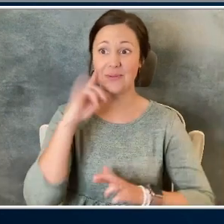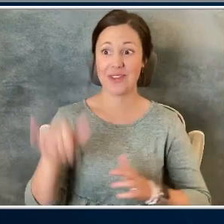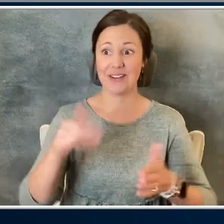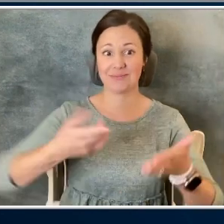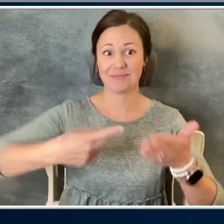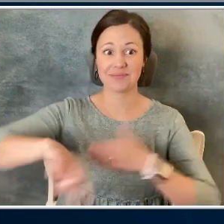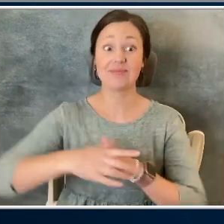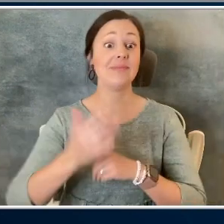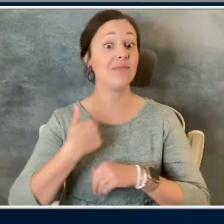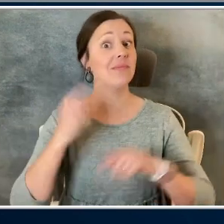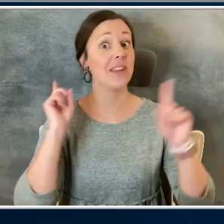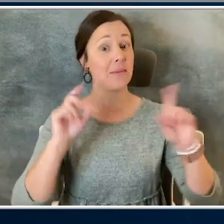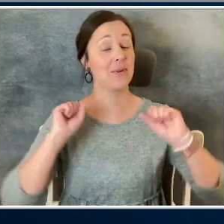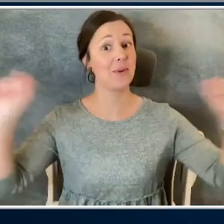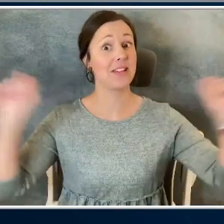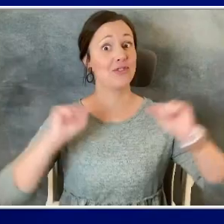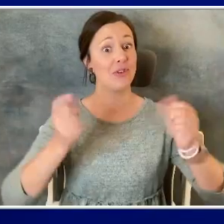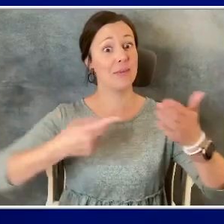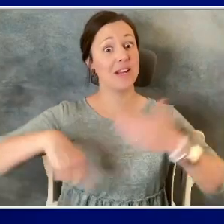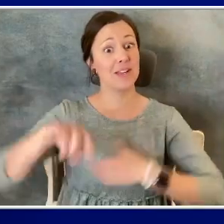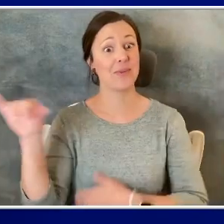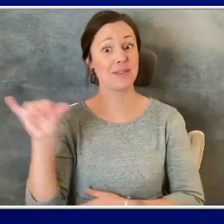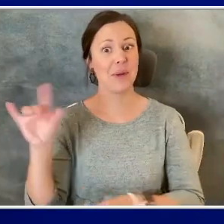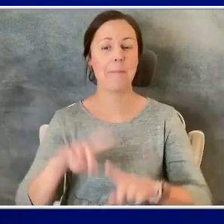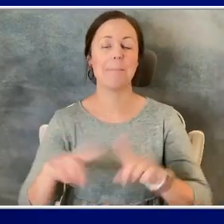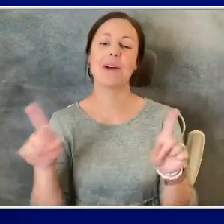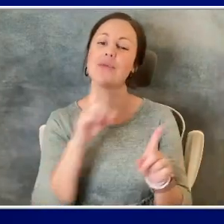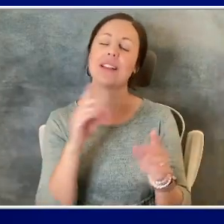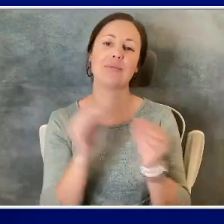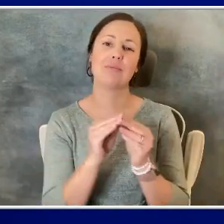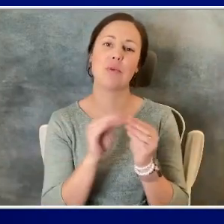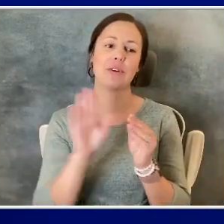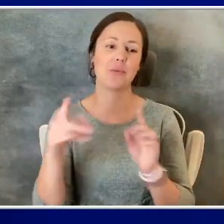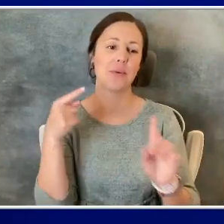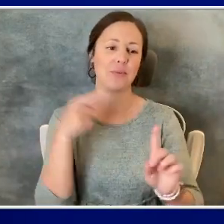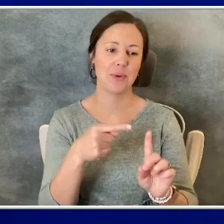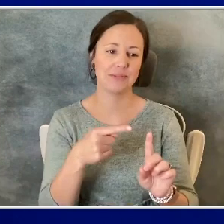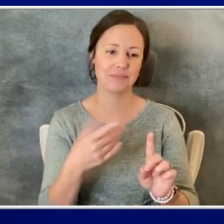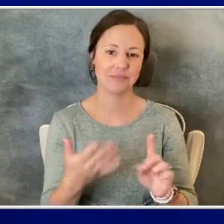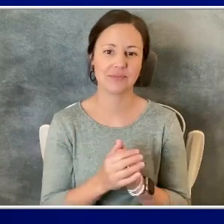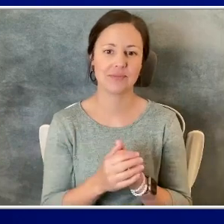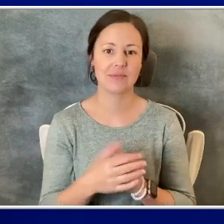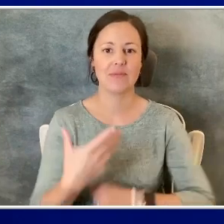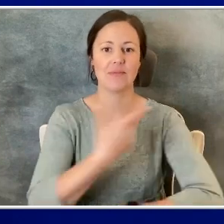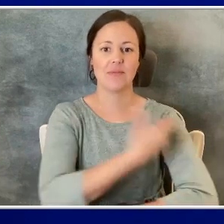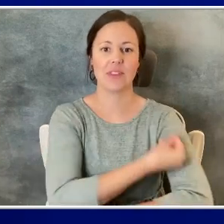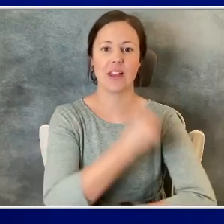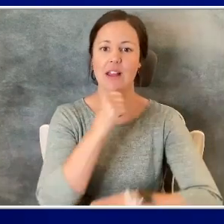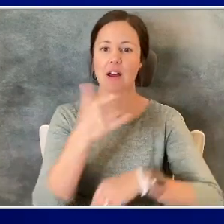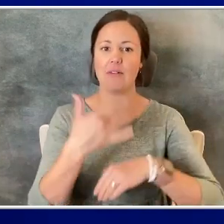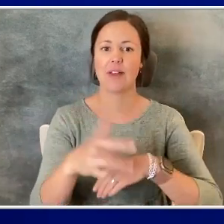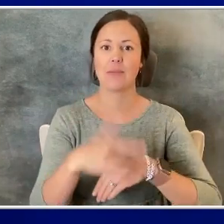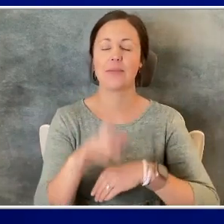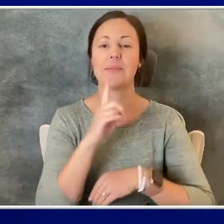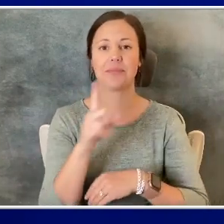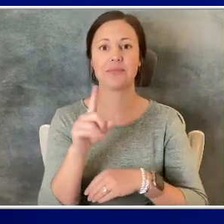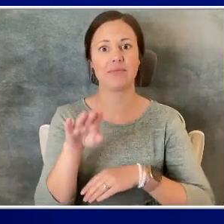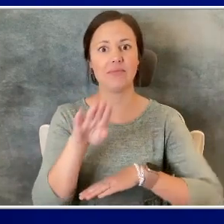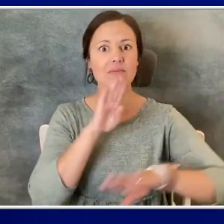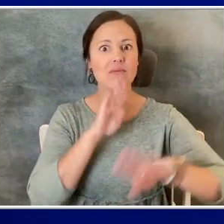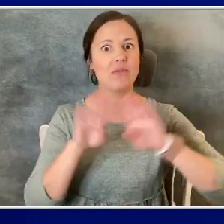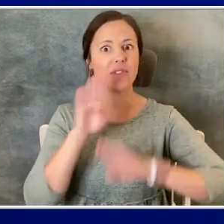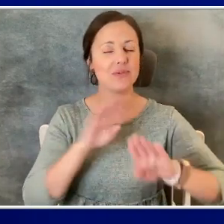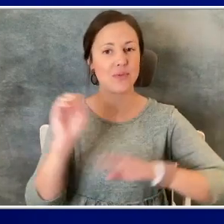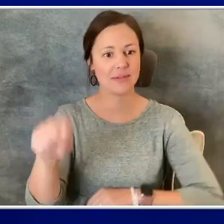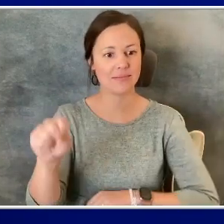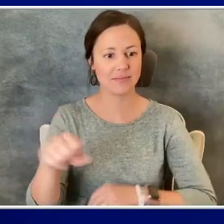gym next week as well. But I think more to your point, that initial comment, the vaccines haven't been available. I think that is very frustrating. I know 2